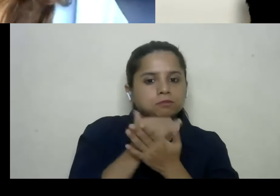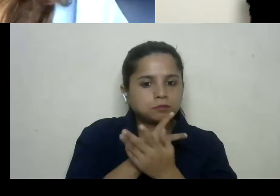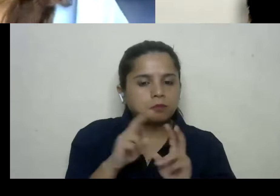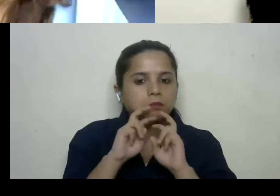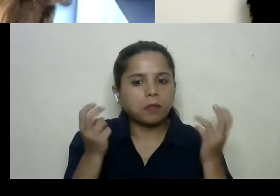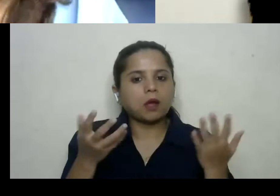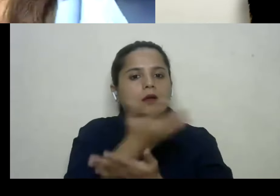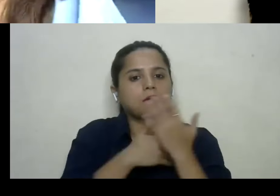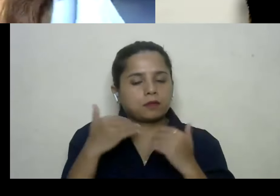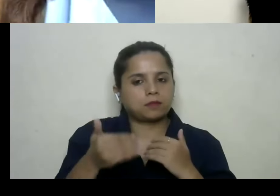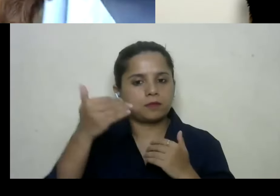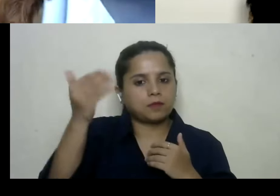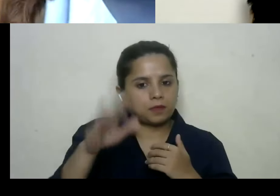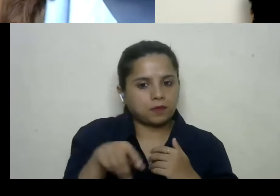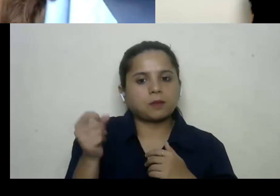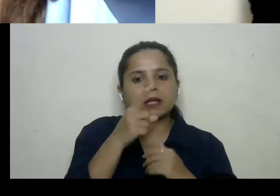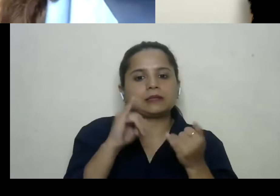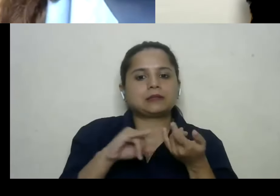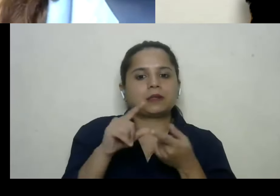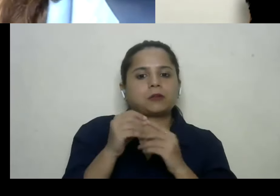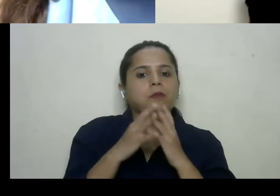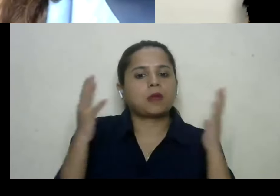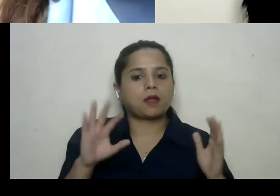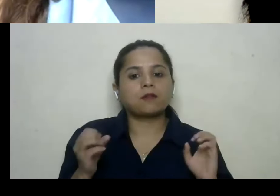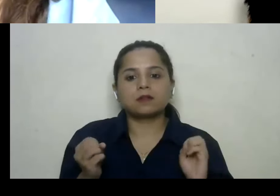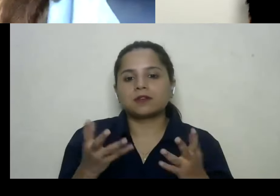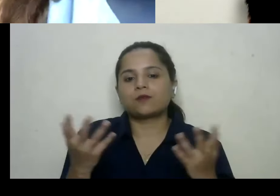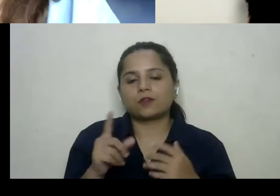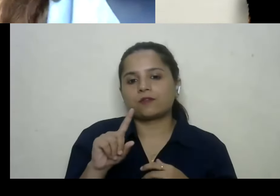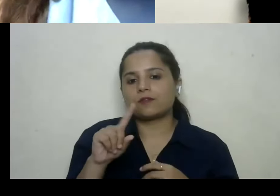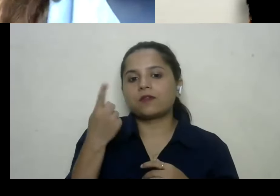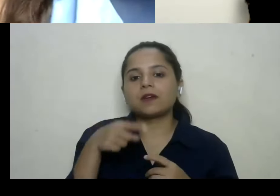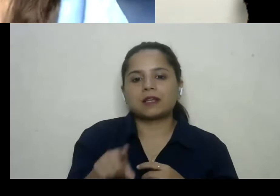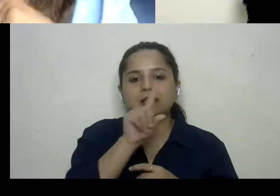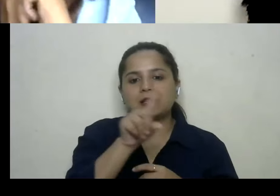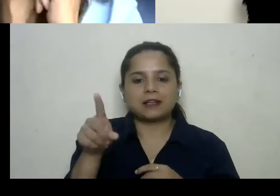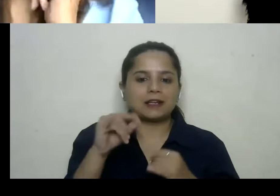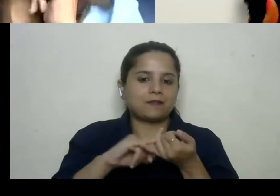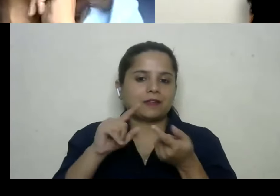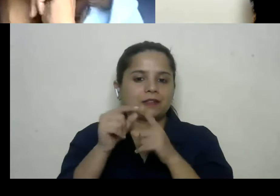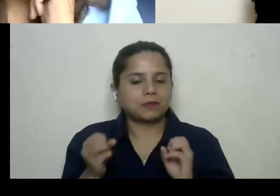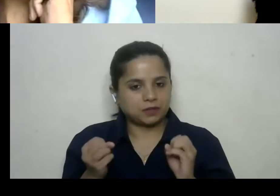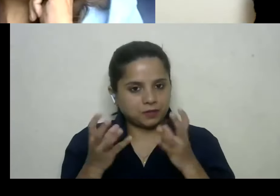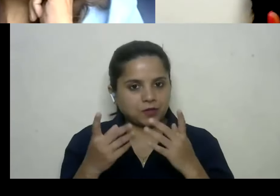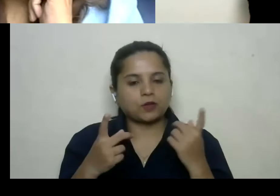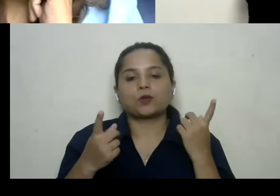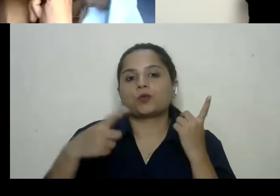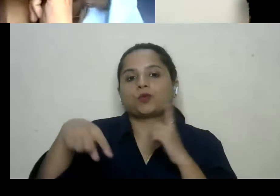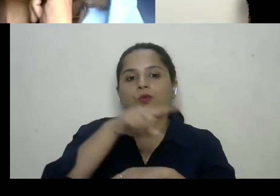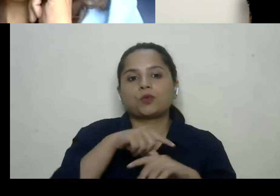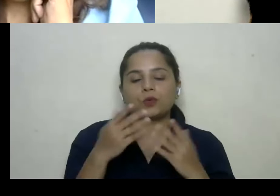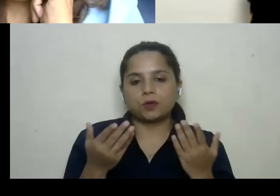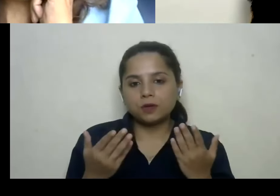discussions coming up in the month of September, starting with, of course, the first one on 11th September, where you will be, you